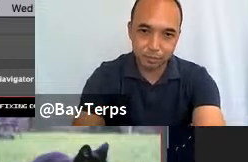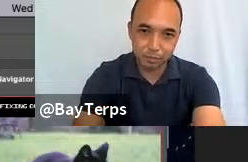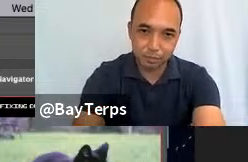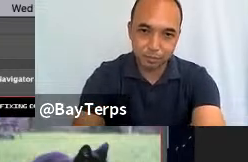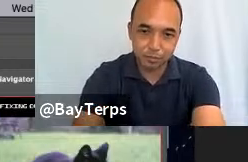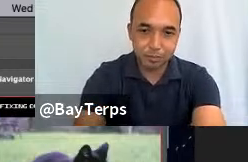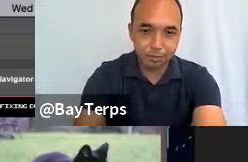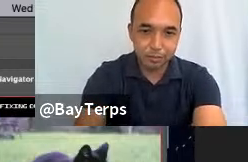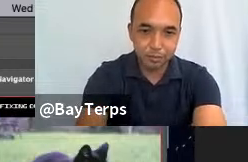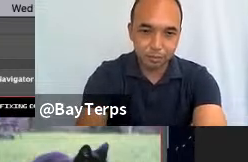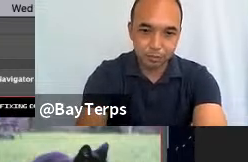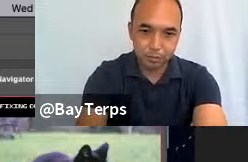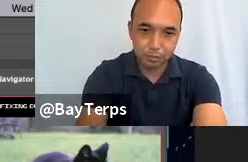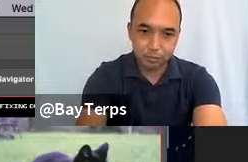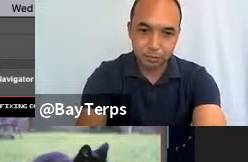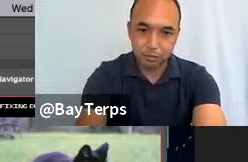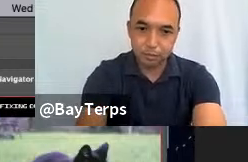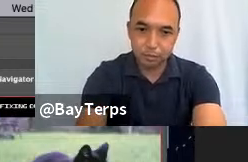So if I